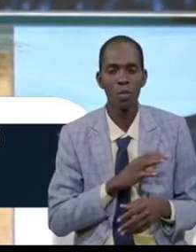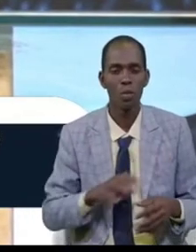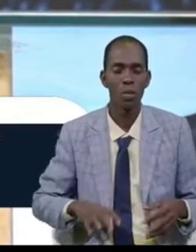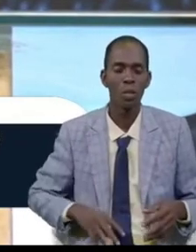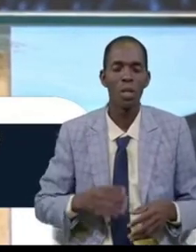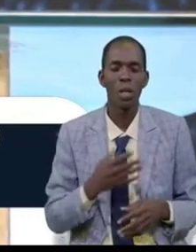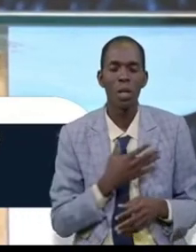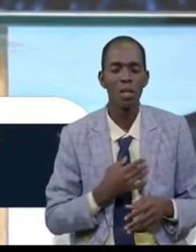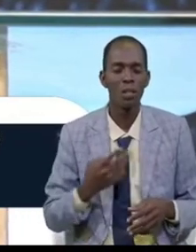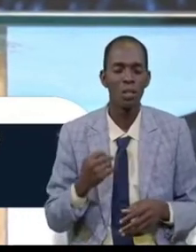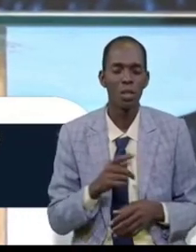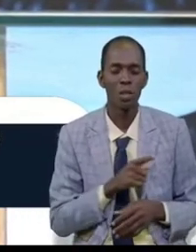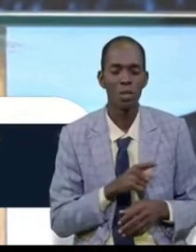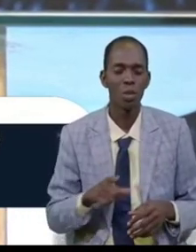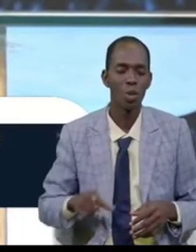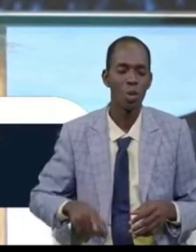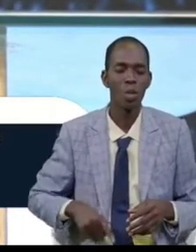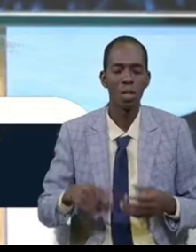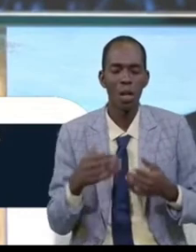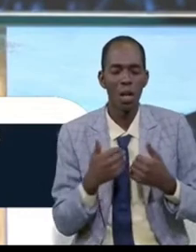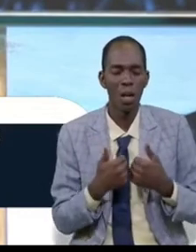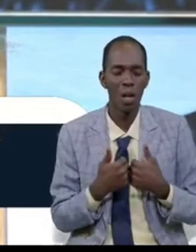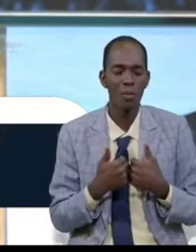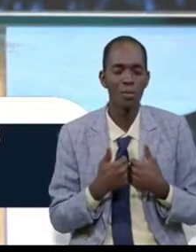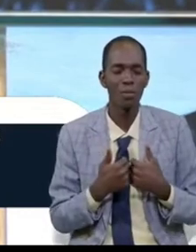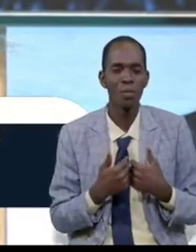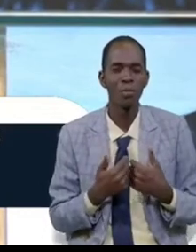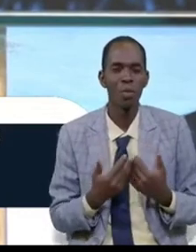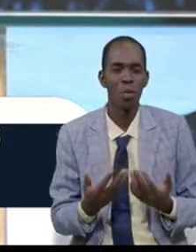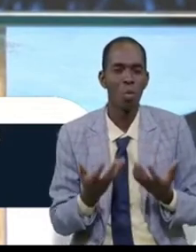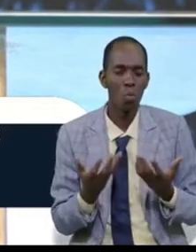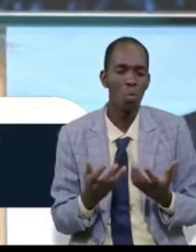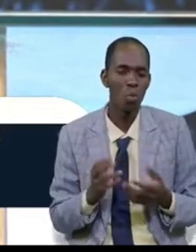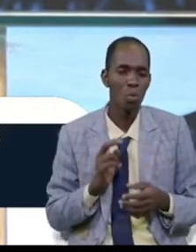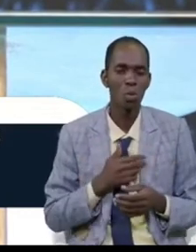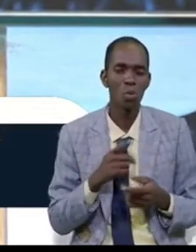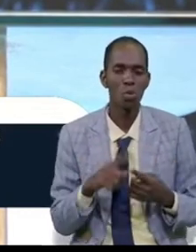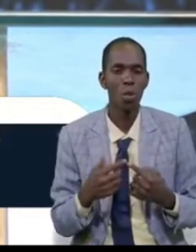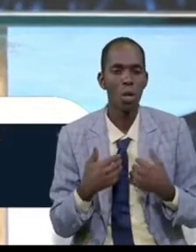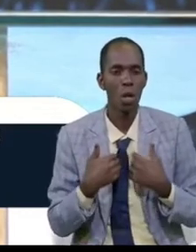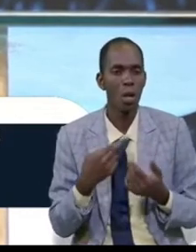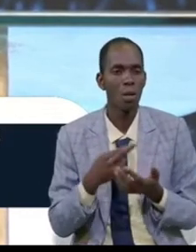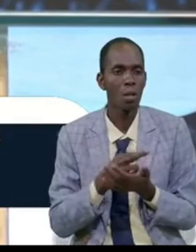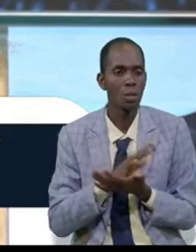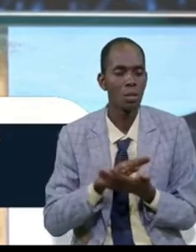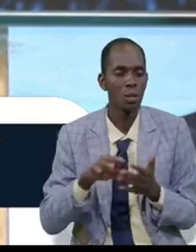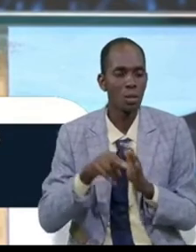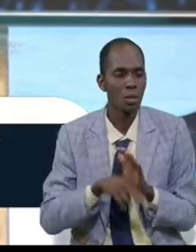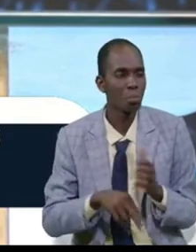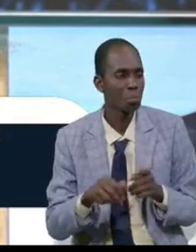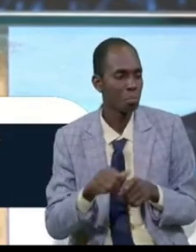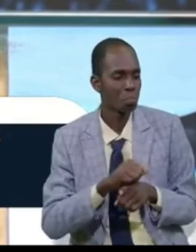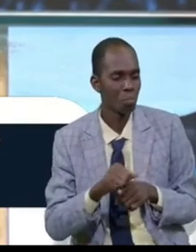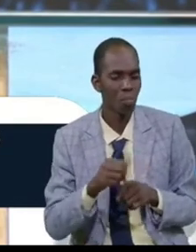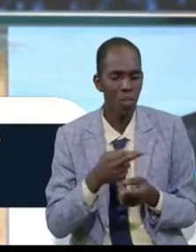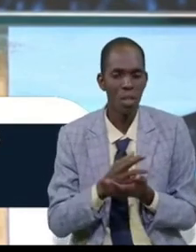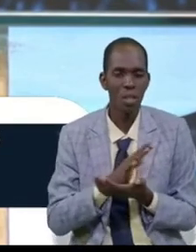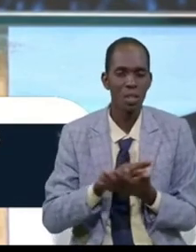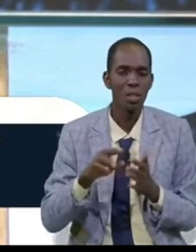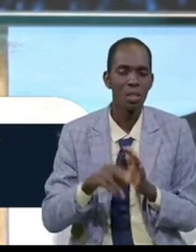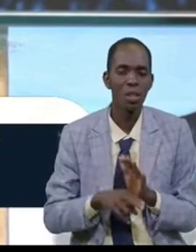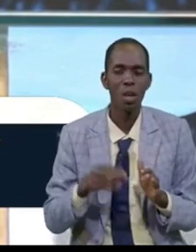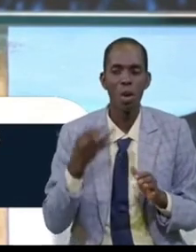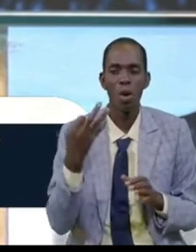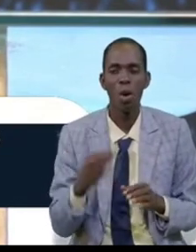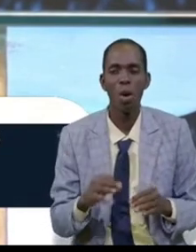set also, and he wants us to have righteousness, practical righteousness of